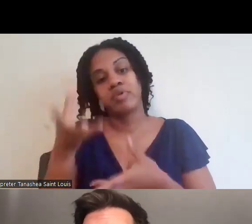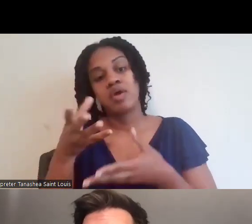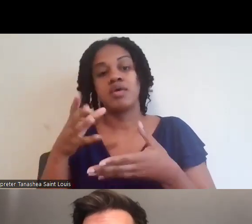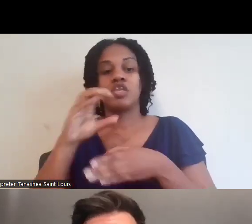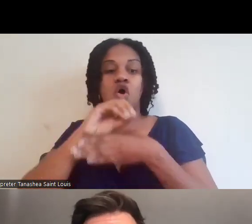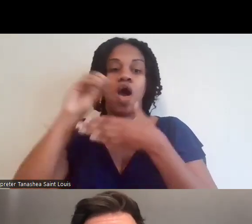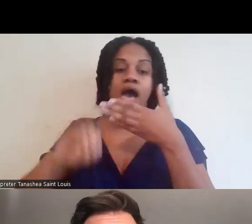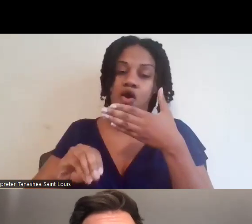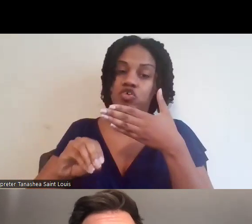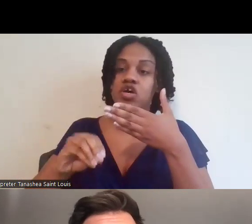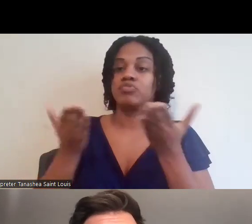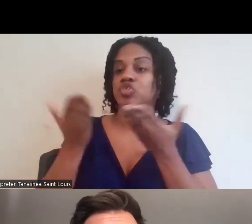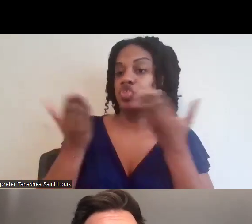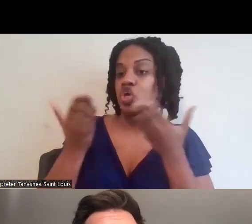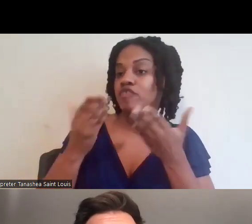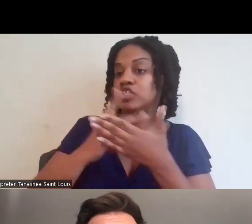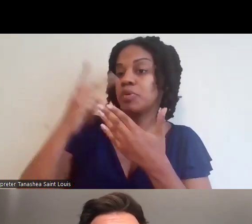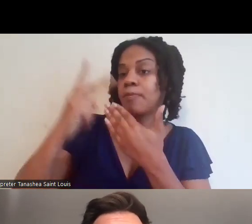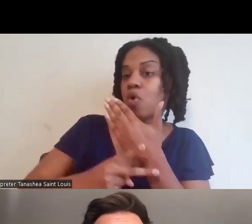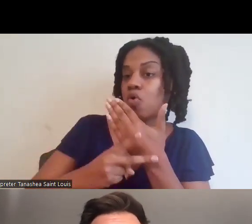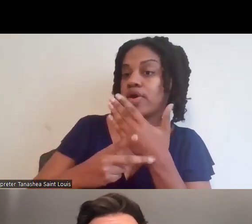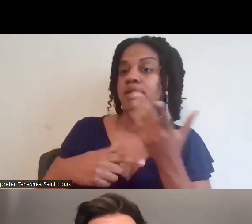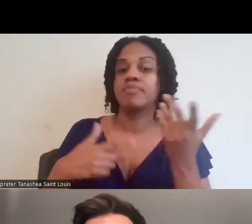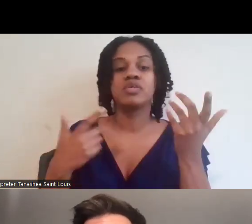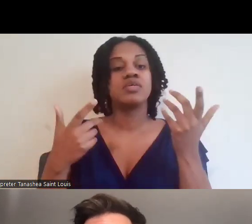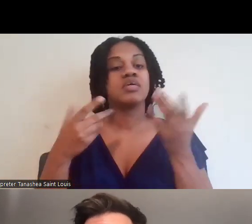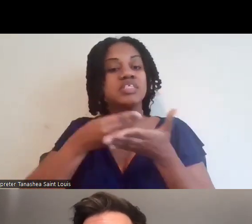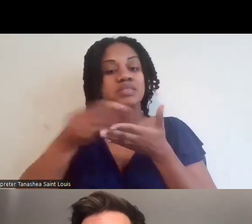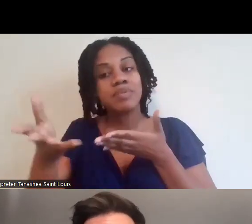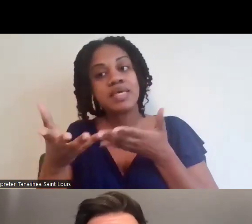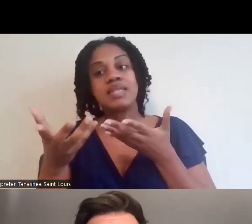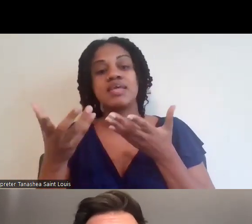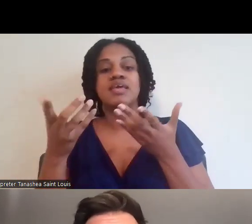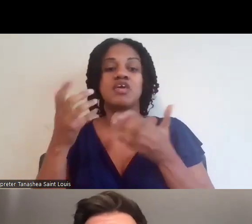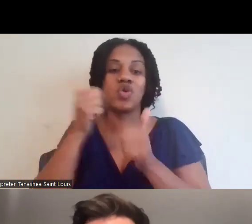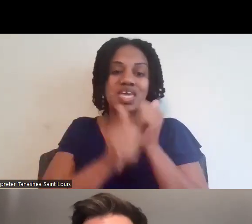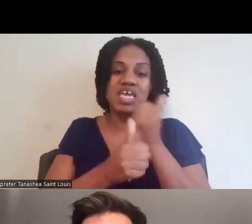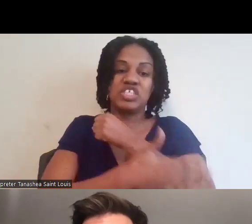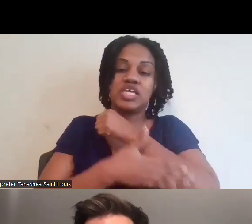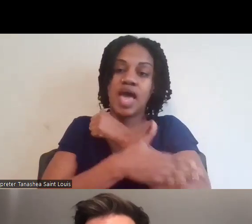outcomes of services and programs, spending